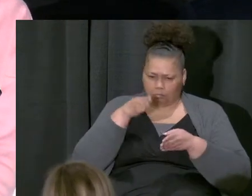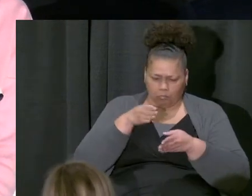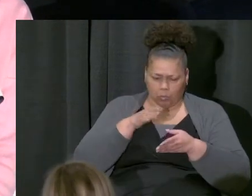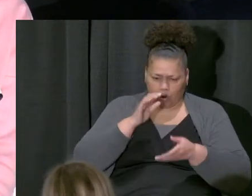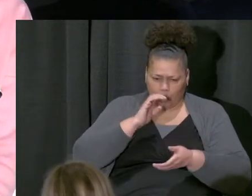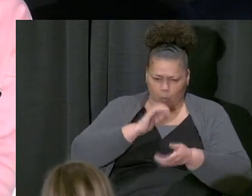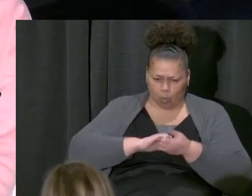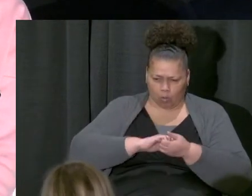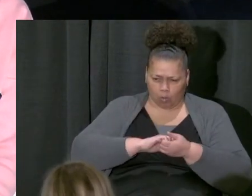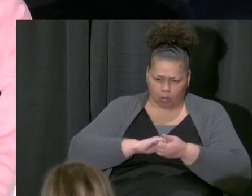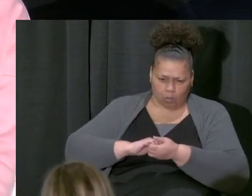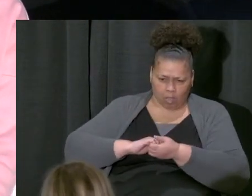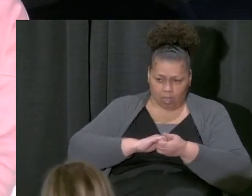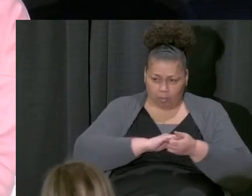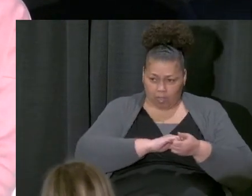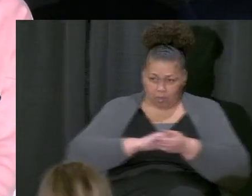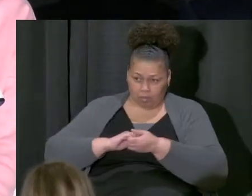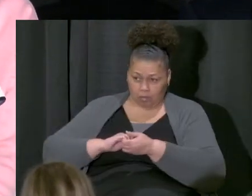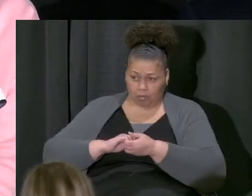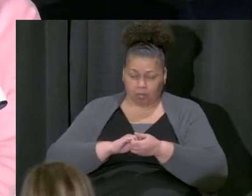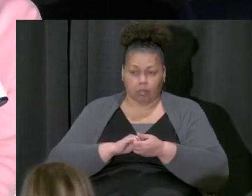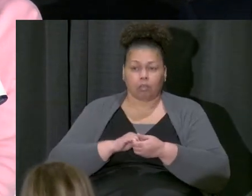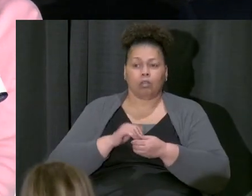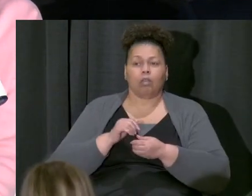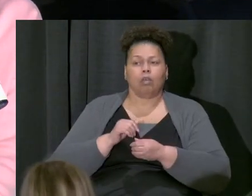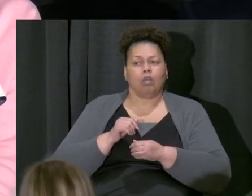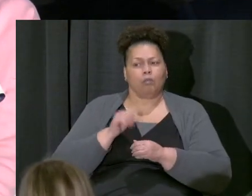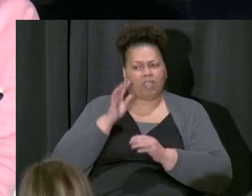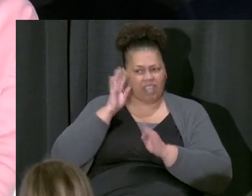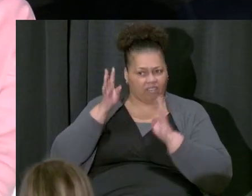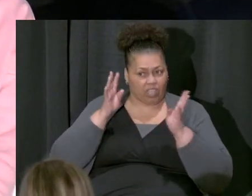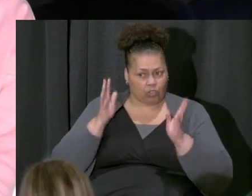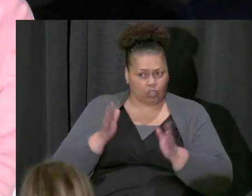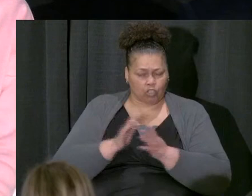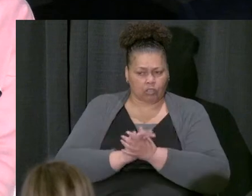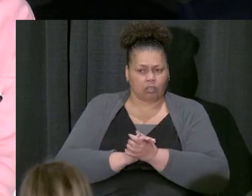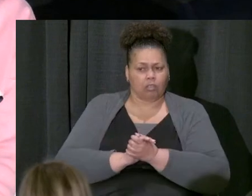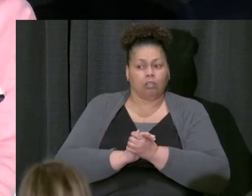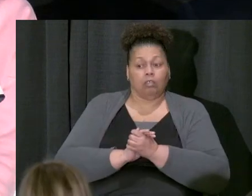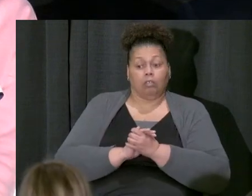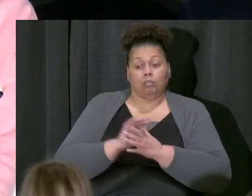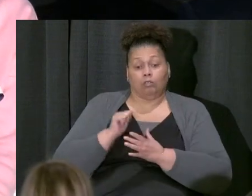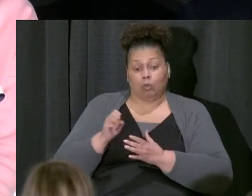collaboratively with across organizations. So in Japan,